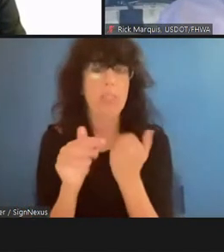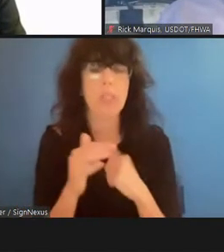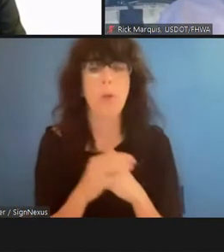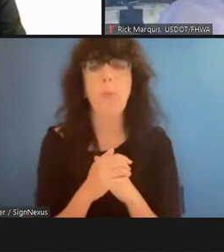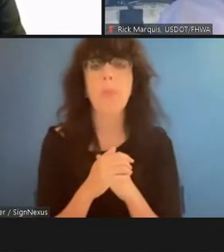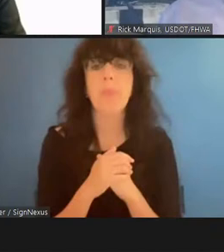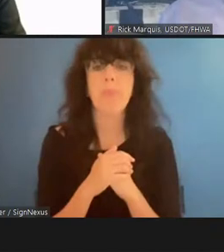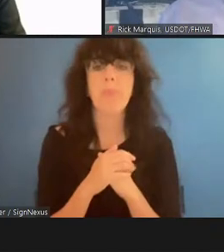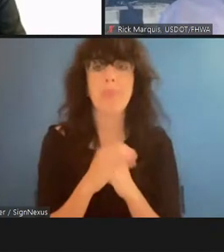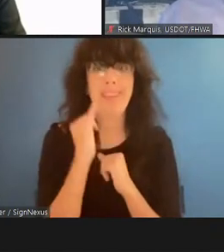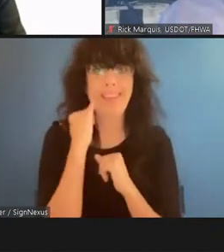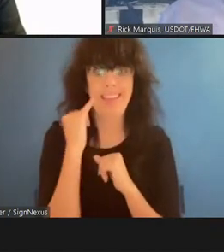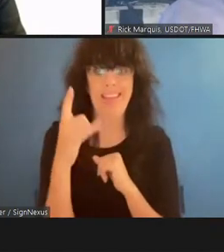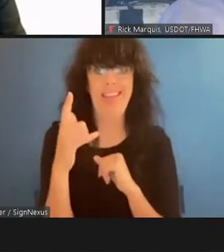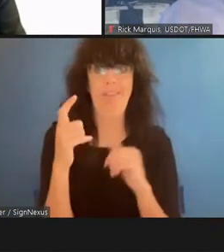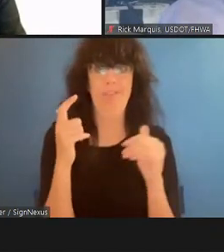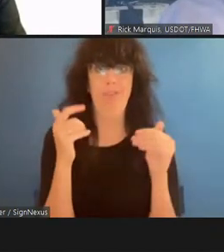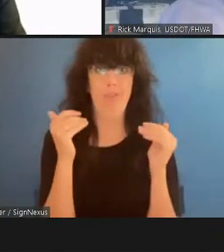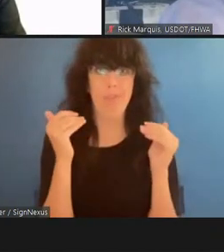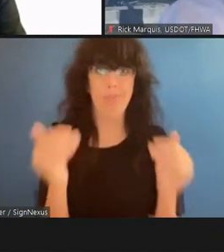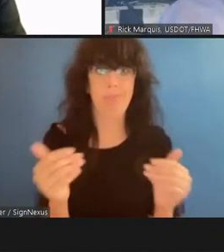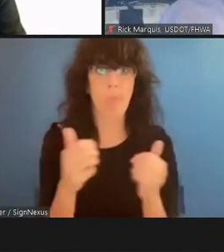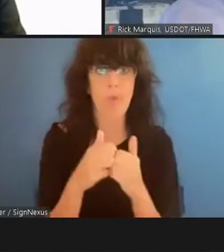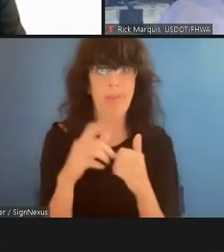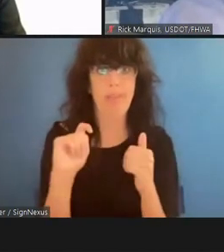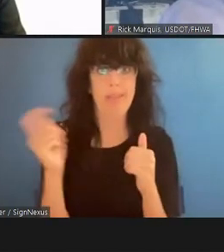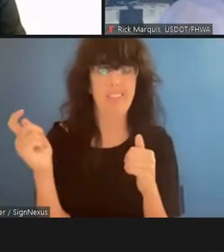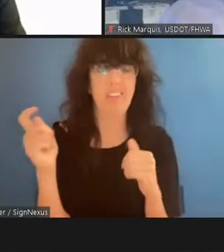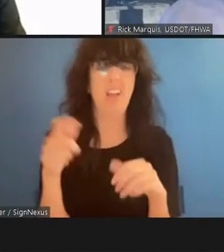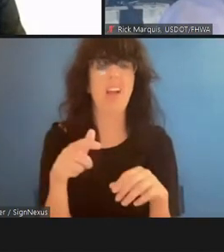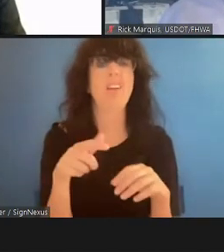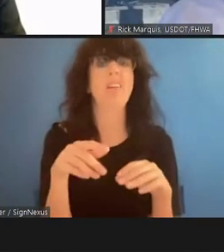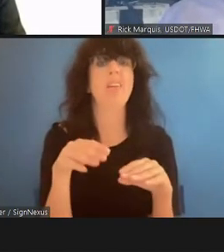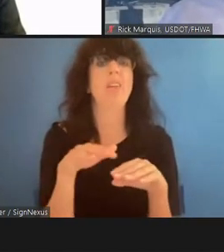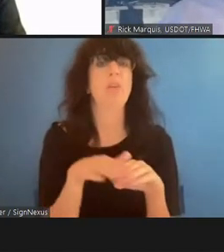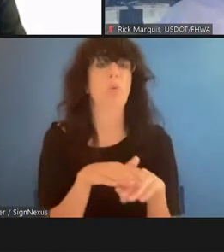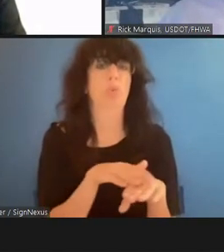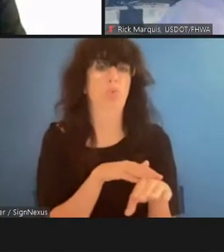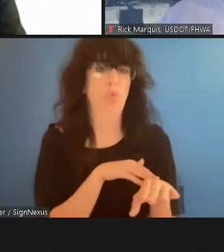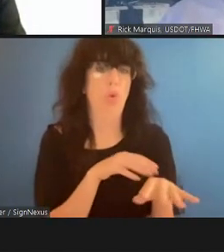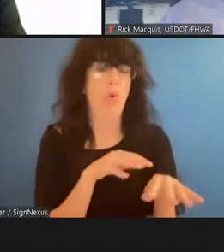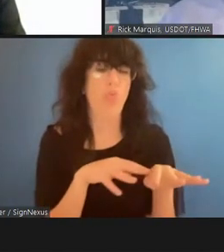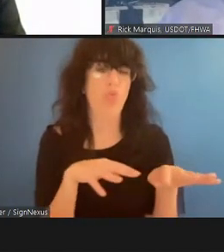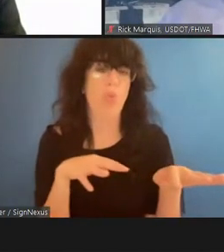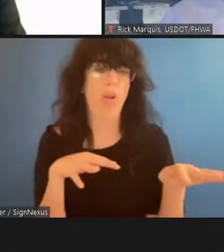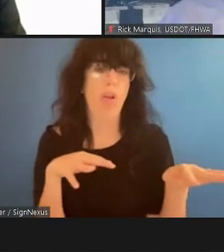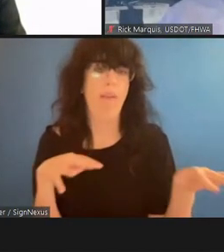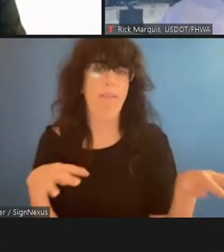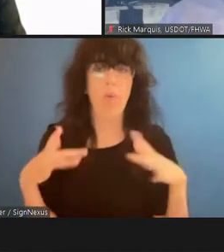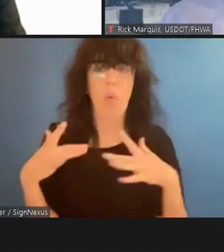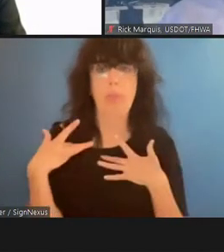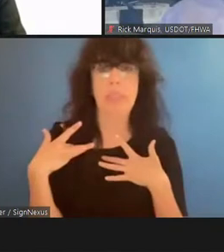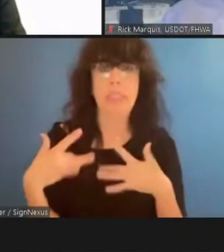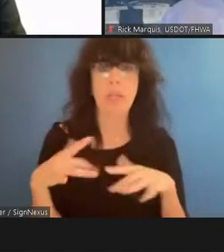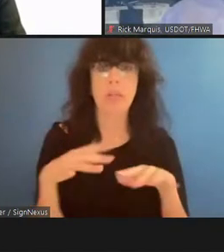implementing this tax will only slow traffic movement which often is moving at a snail's pace in queens